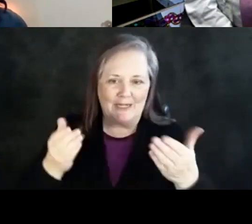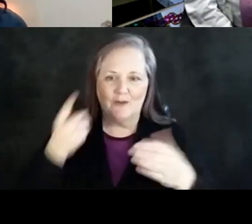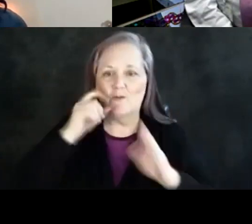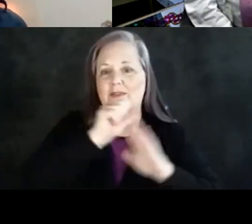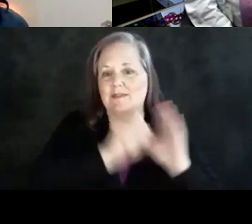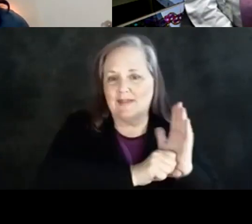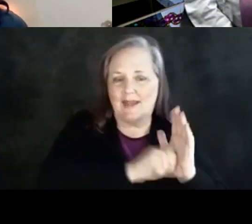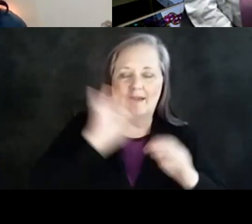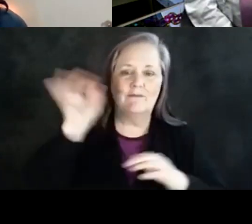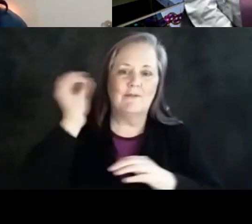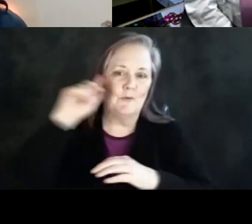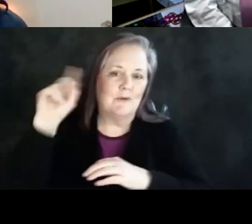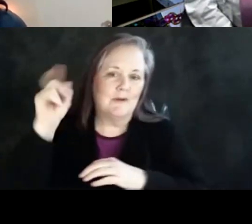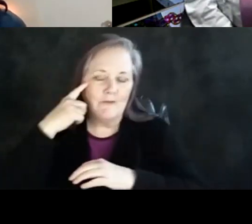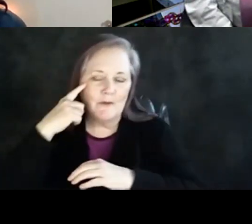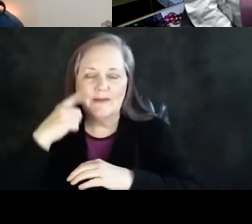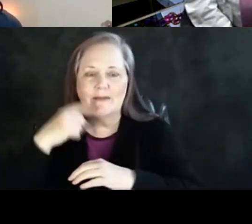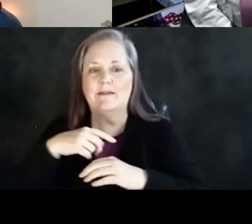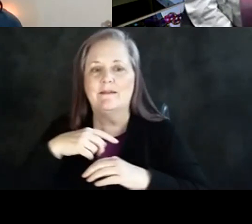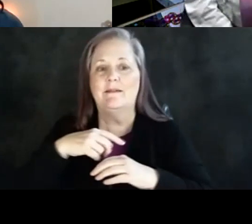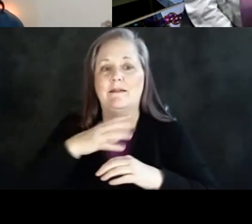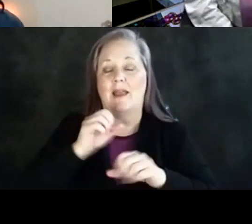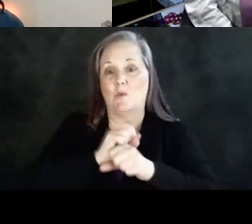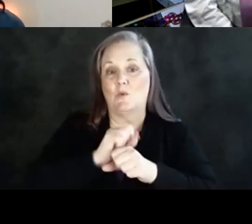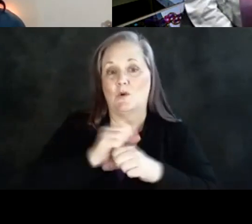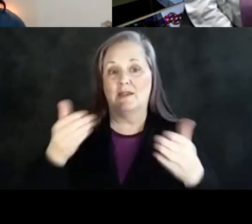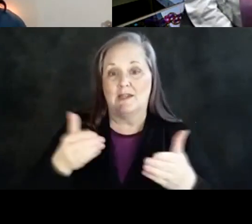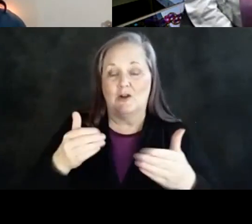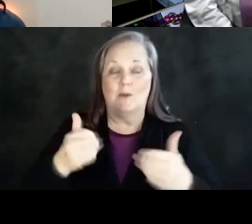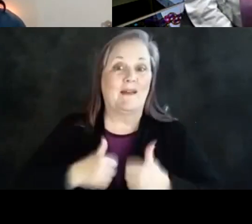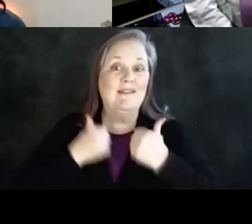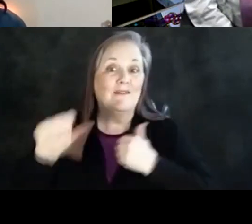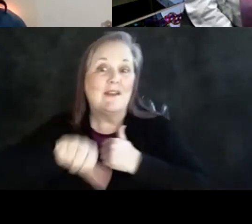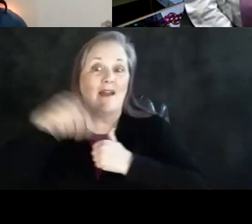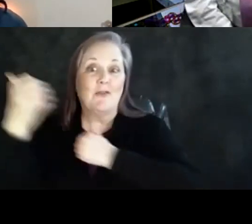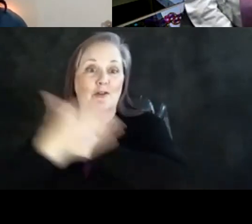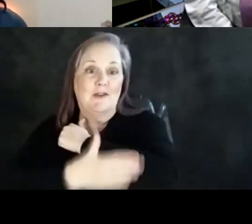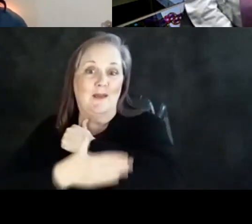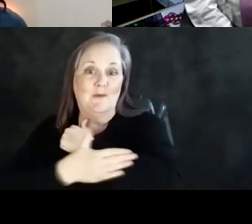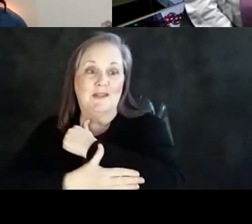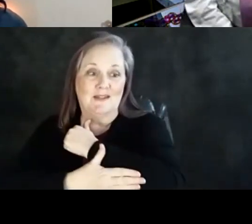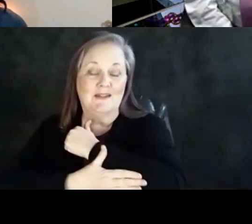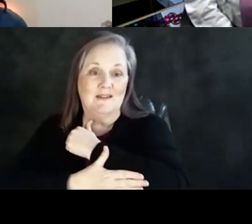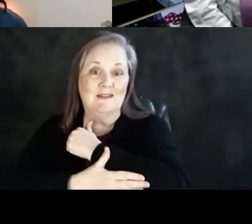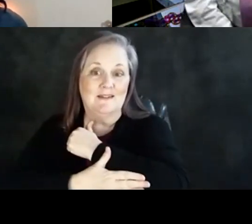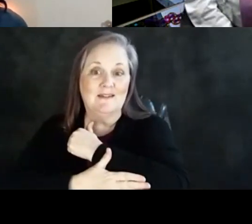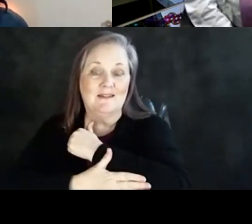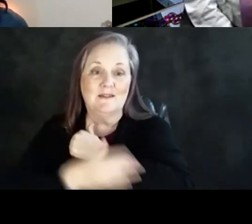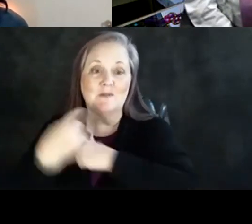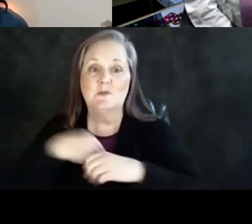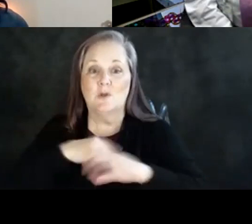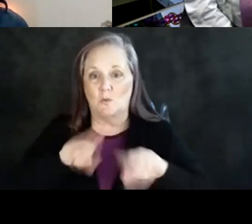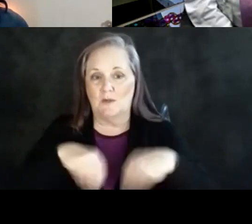state, for the federal government, as well as who work here but live in other counties, we do actually